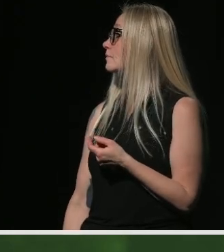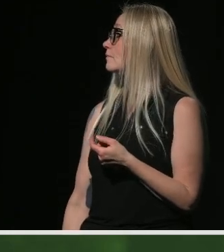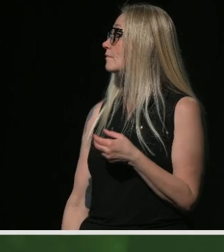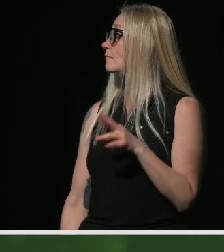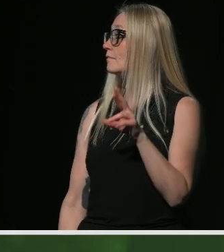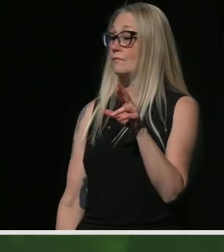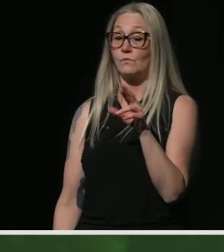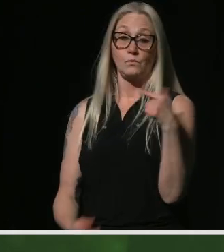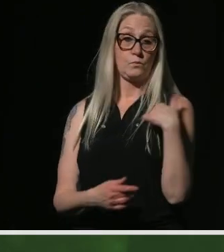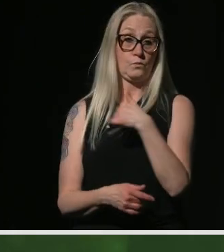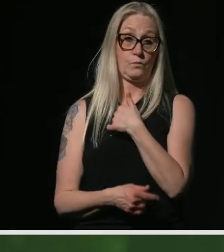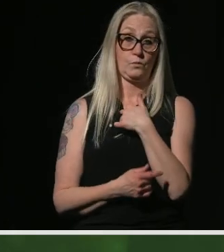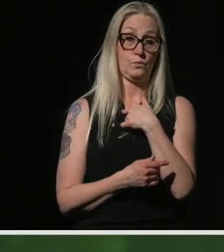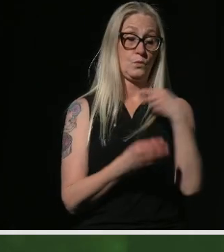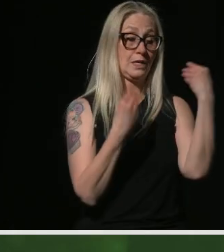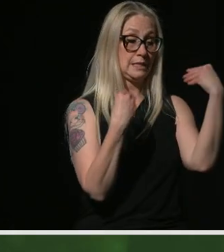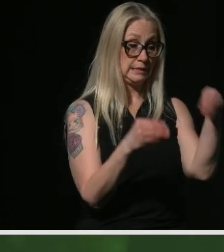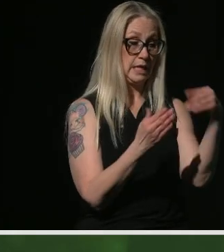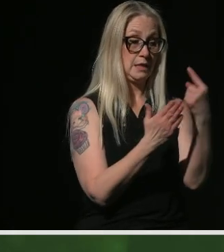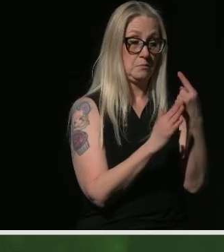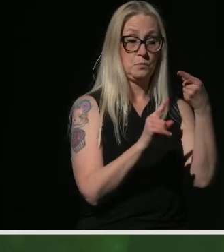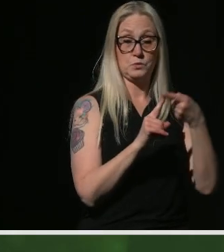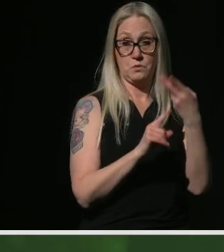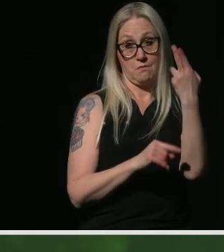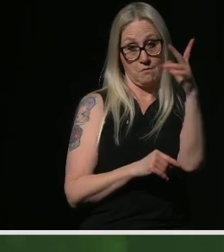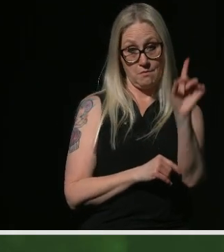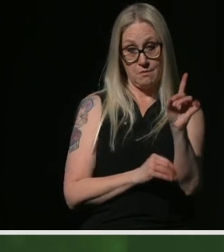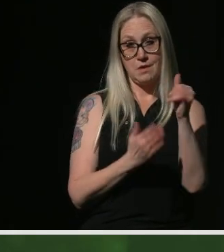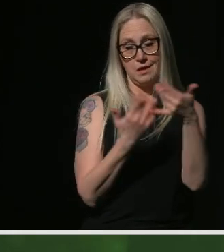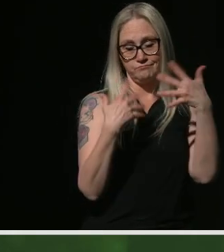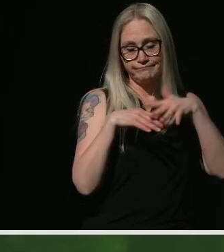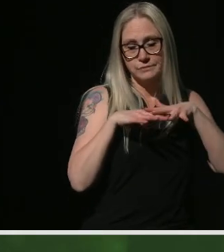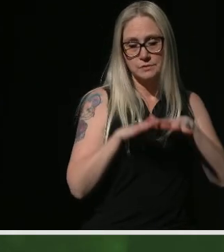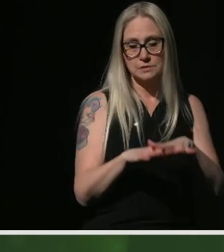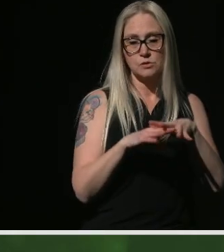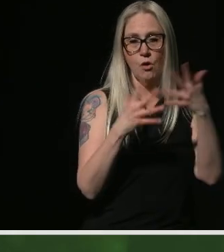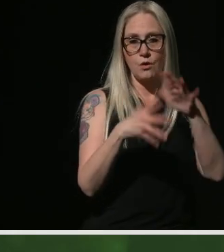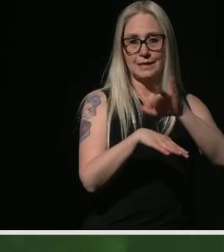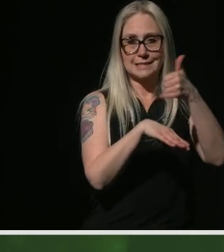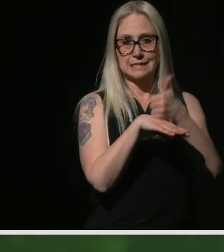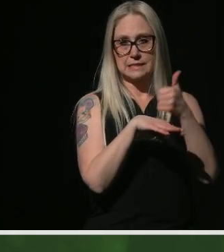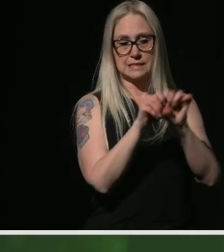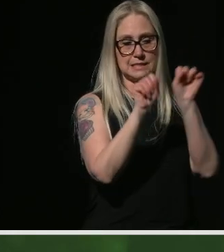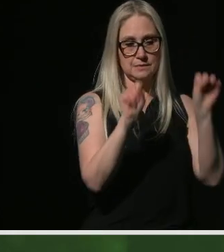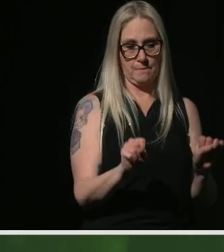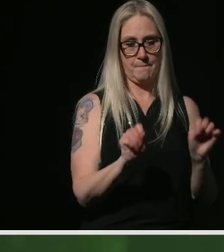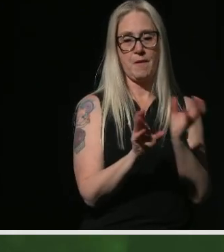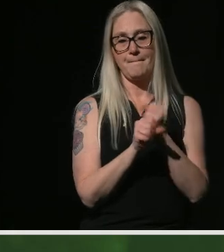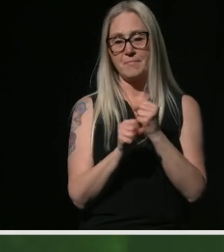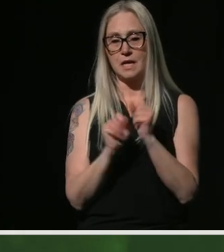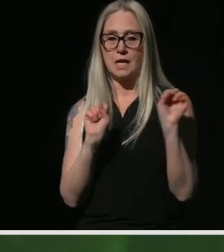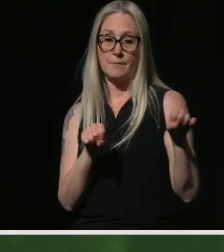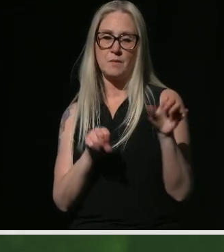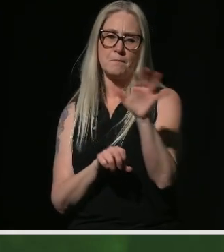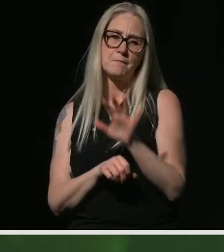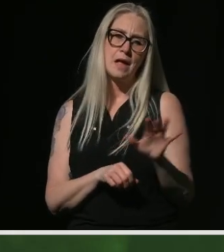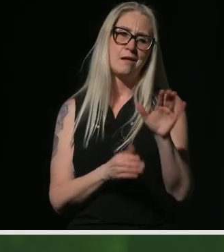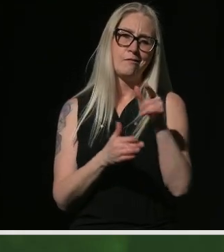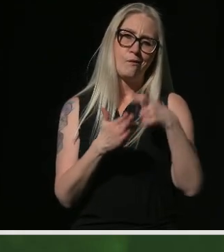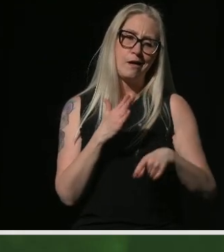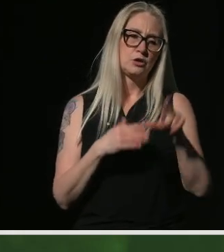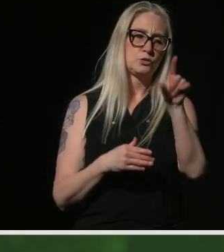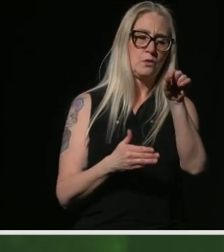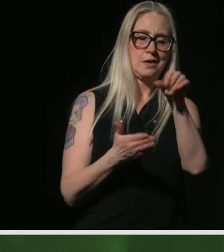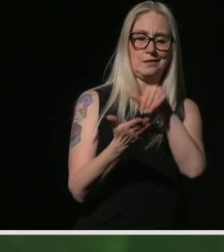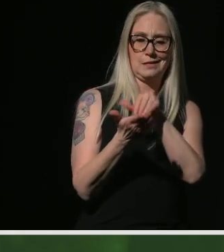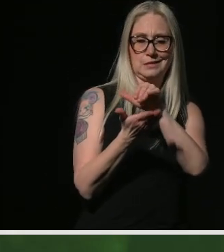sell to growers a piece of hardware that integrates with their existing system to make them foam capable. It's about $20,000 and will cover 50 acres. That's